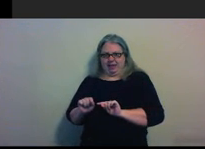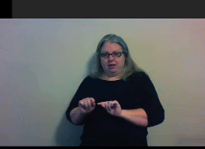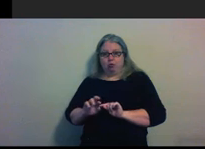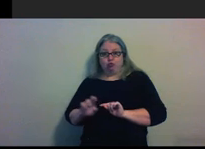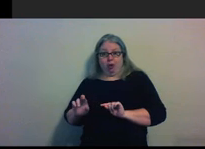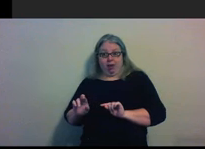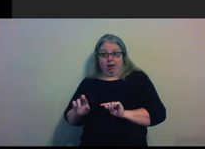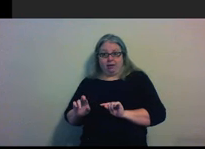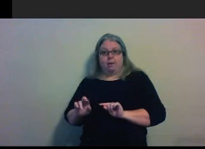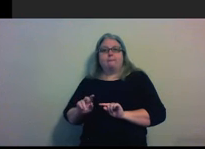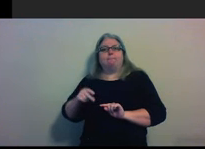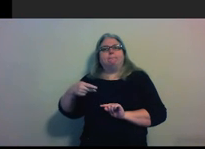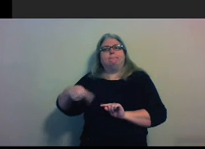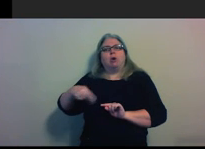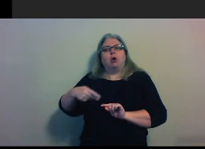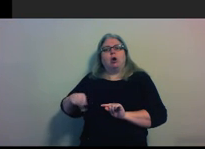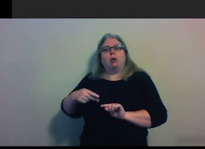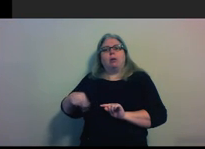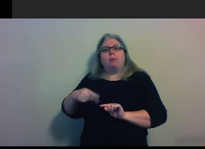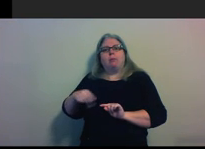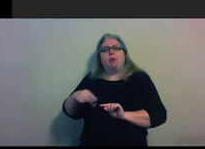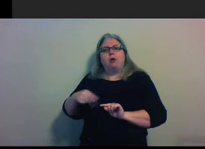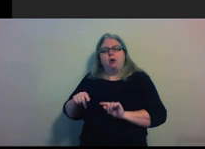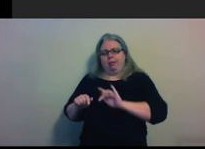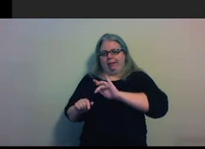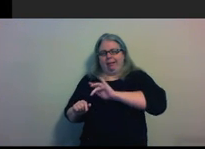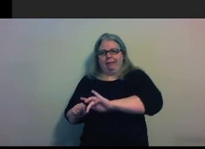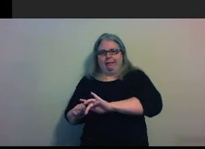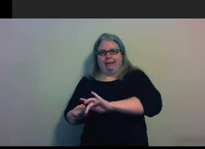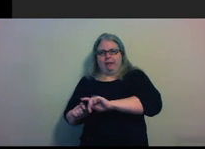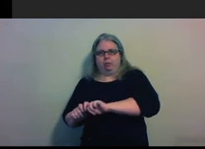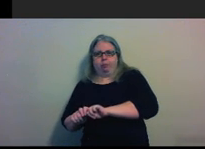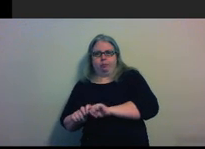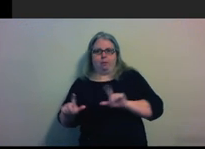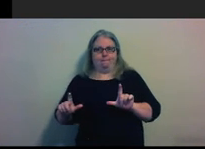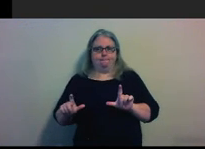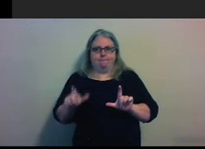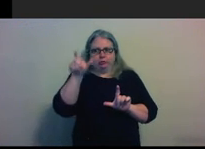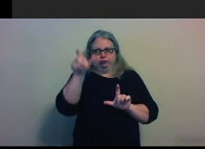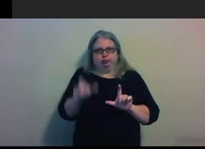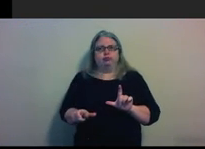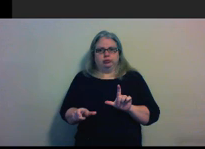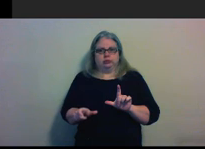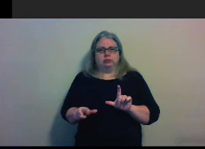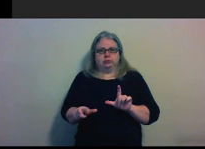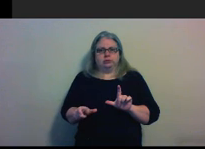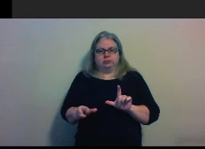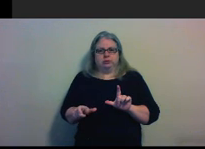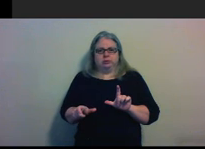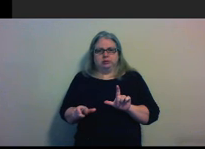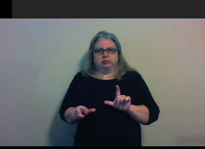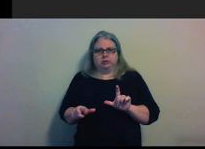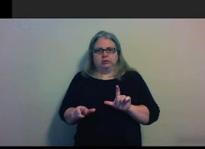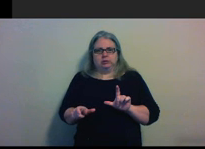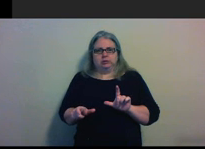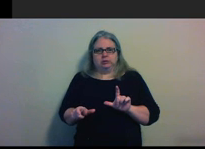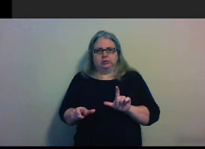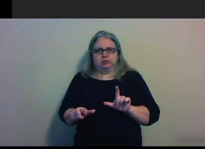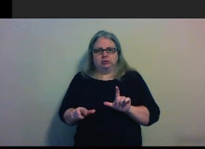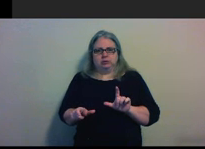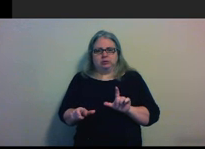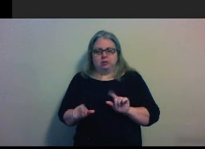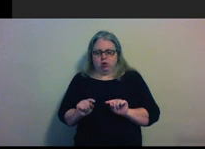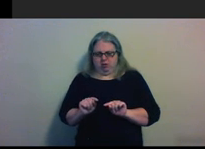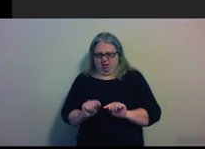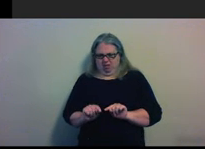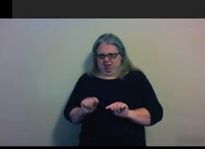Clicking on that purple arrow will open your Collaborate panel. In here, you're going to go to the cogs